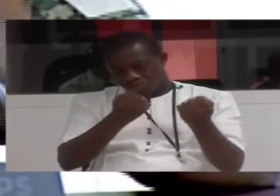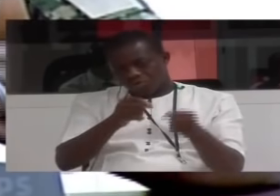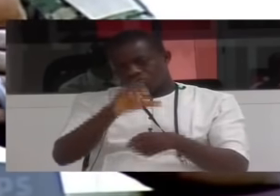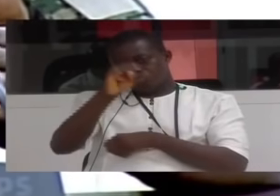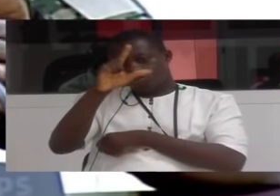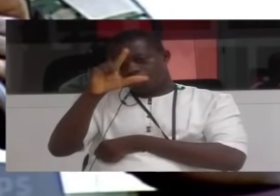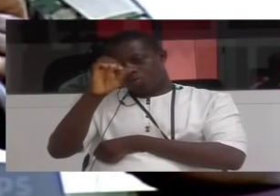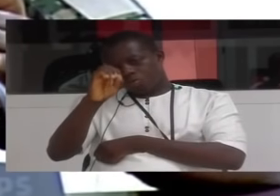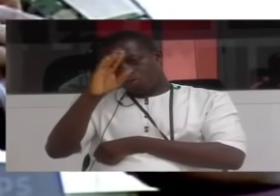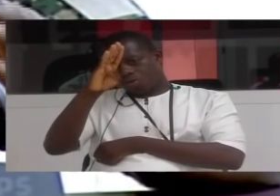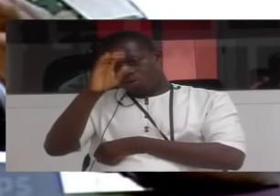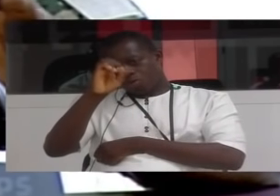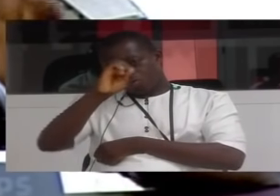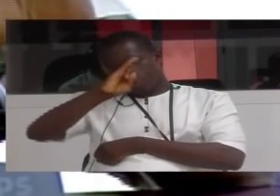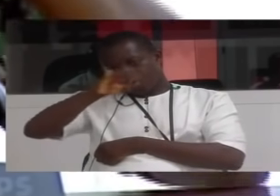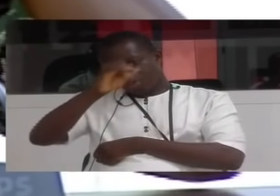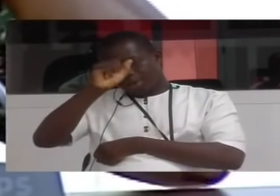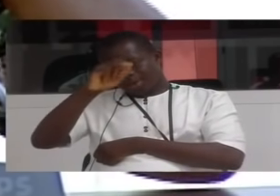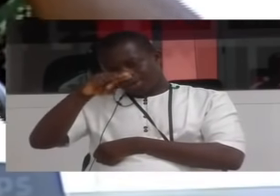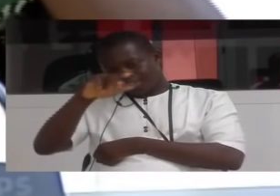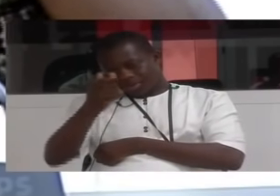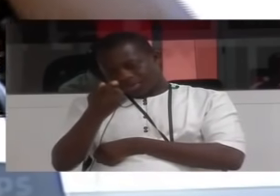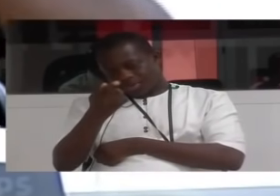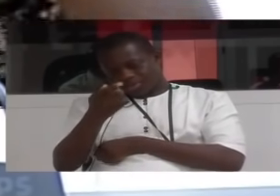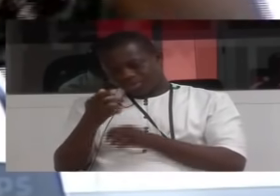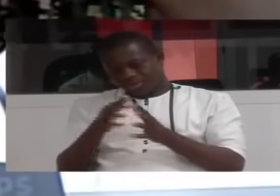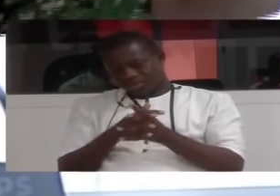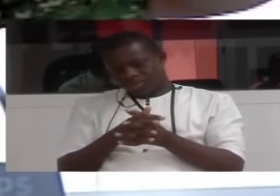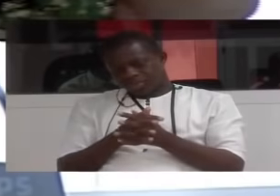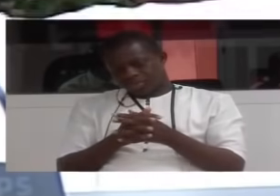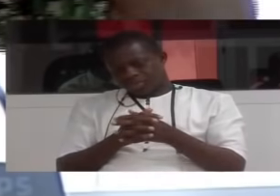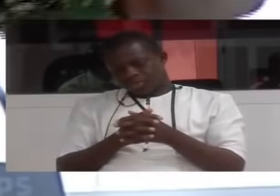solo bojang. Honestly, those civilians, when I saw them inside the